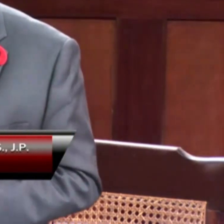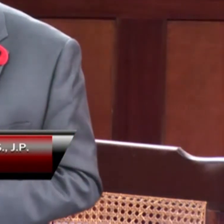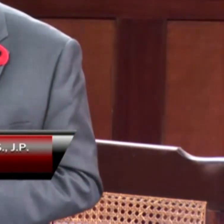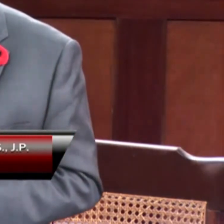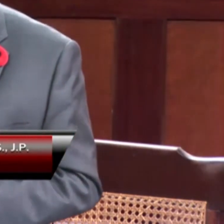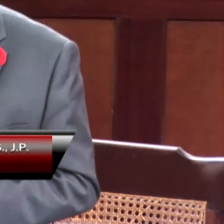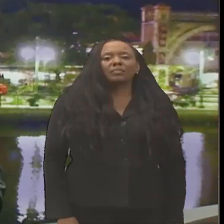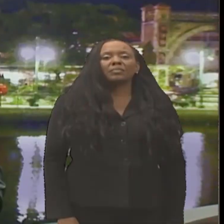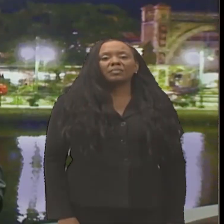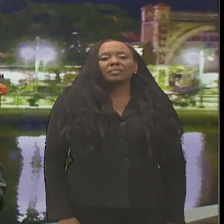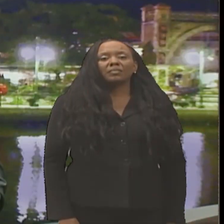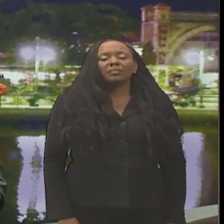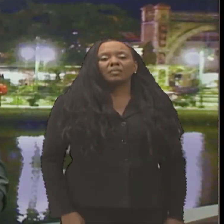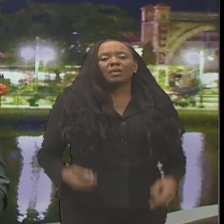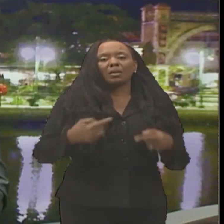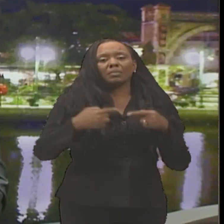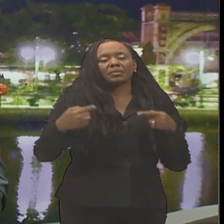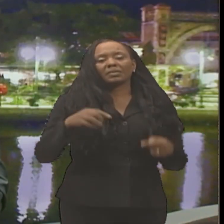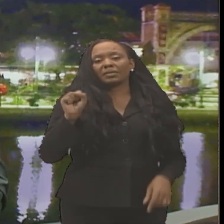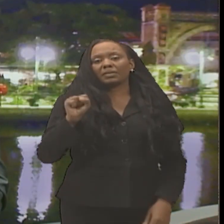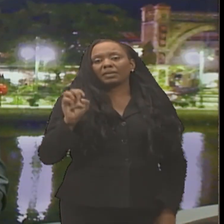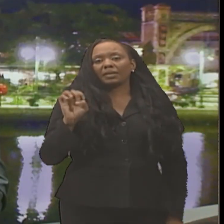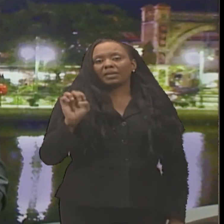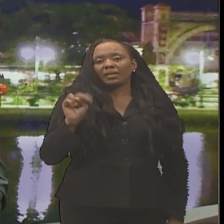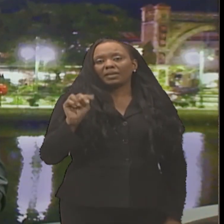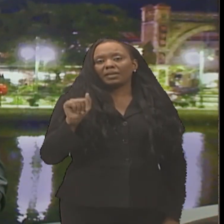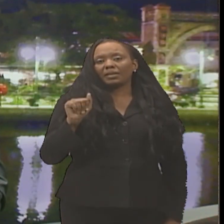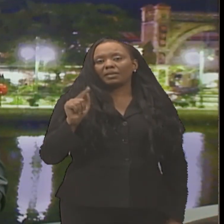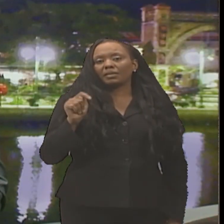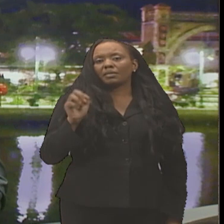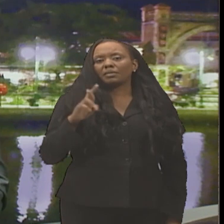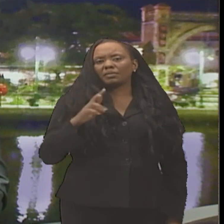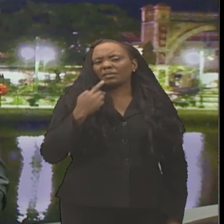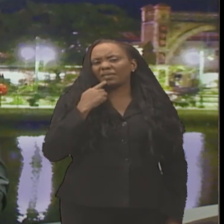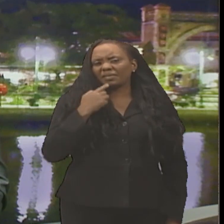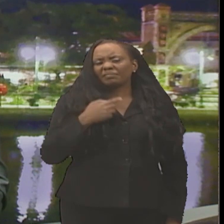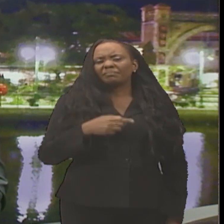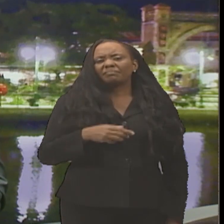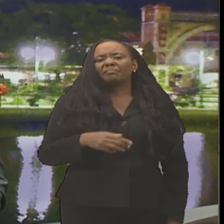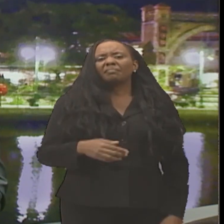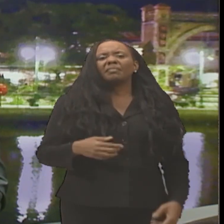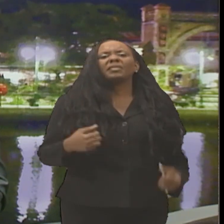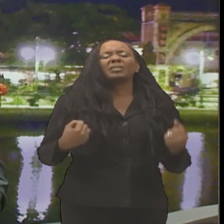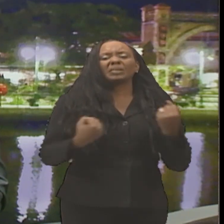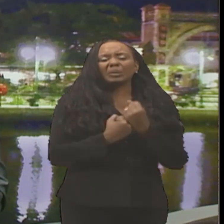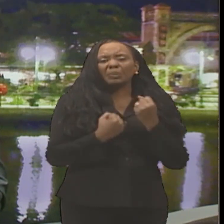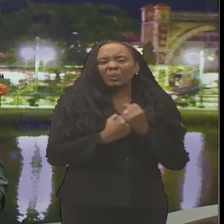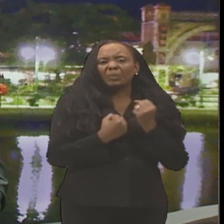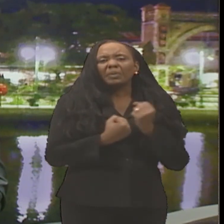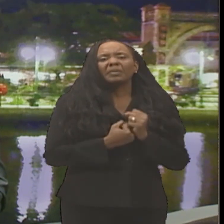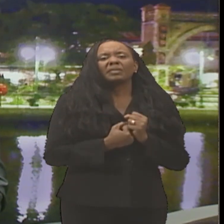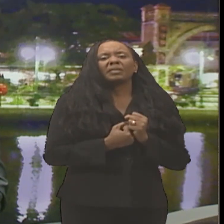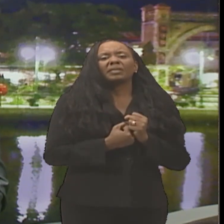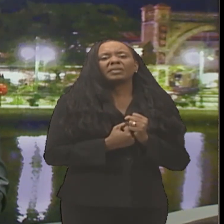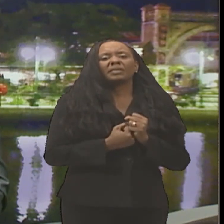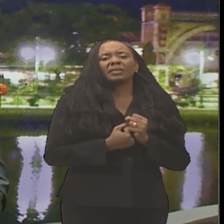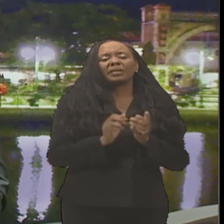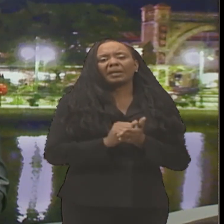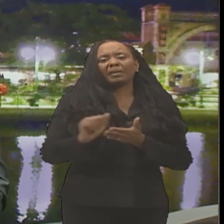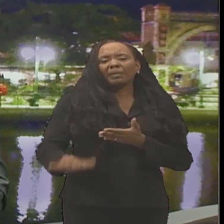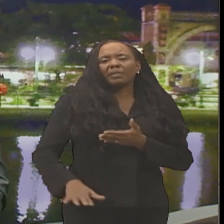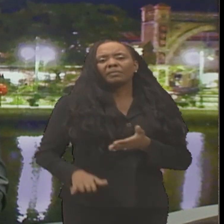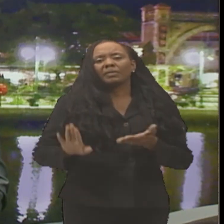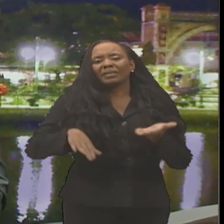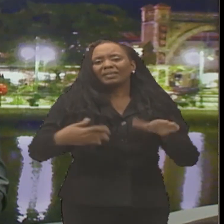unconstitutional. Meantime, opposition Senator Caswell Franklin says while he supports the abolition of the mandatory death penalty, he